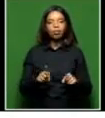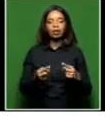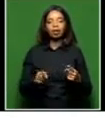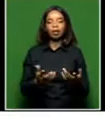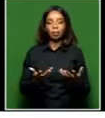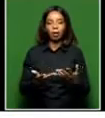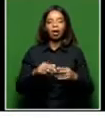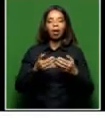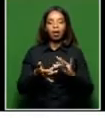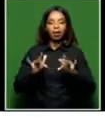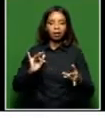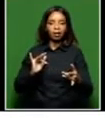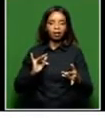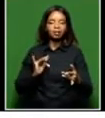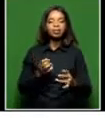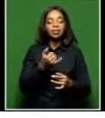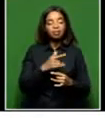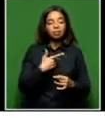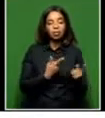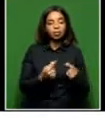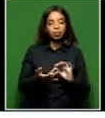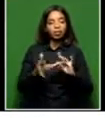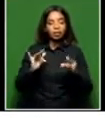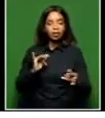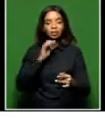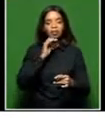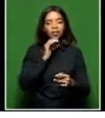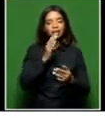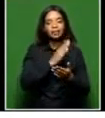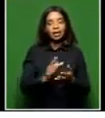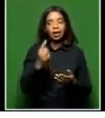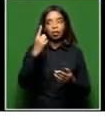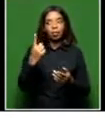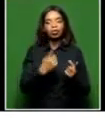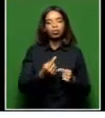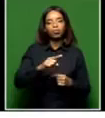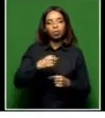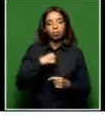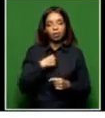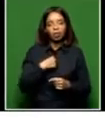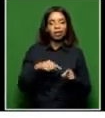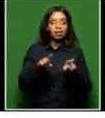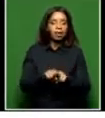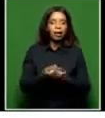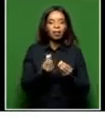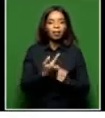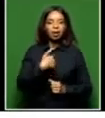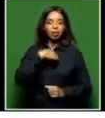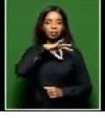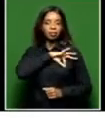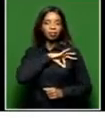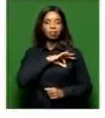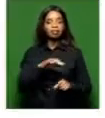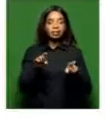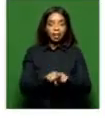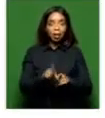is to a particular, somebody, so I'm not making as much as I would at an event, or if I were